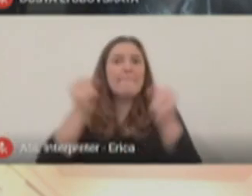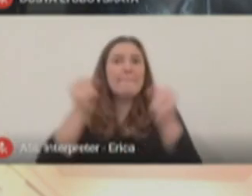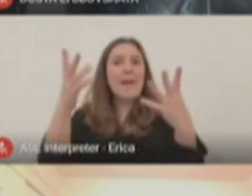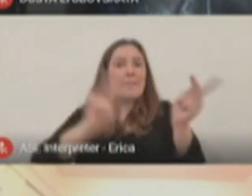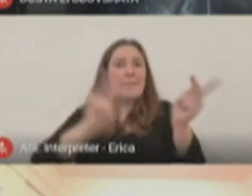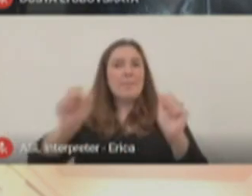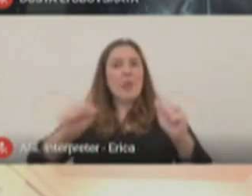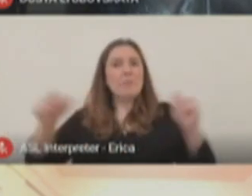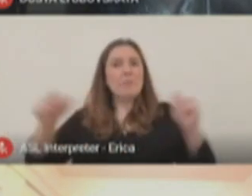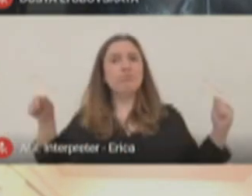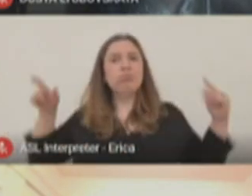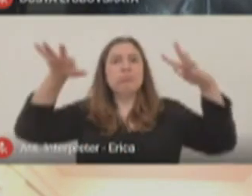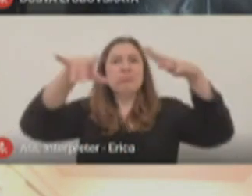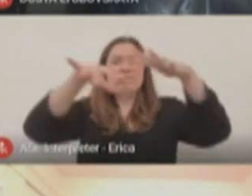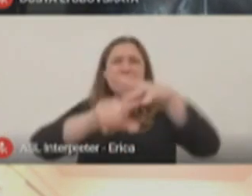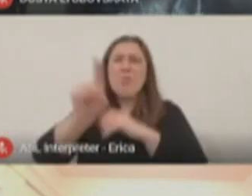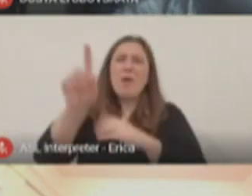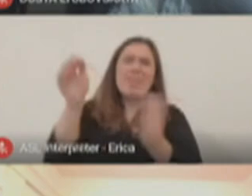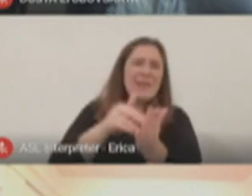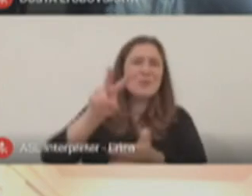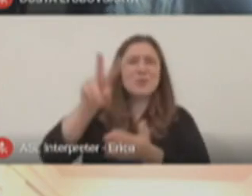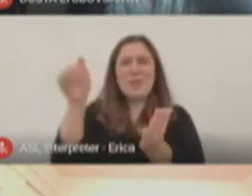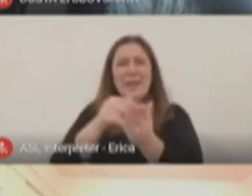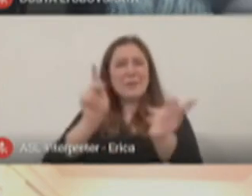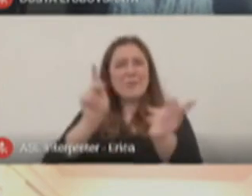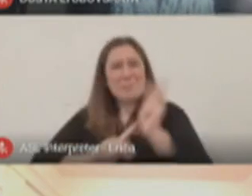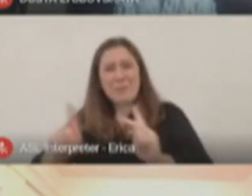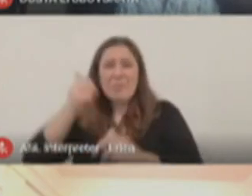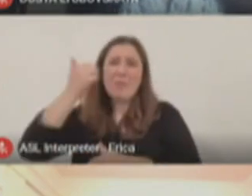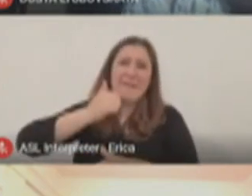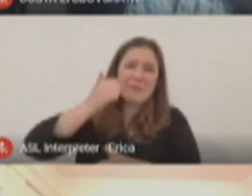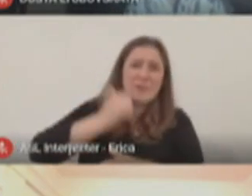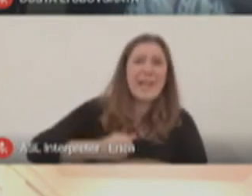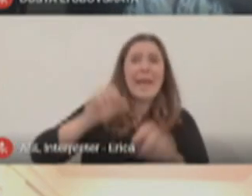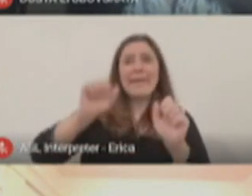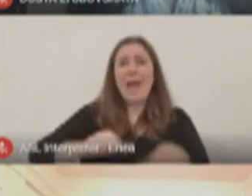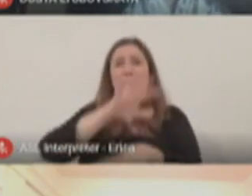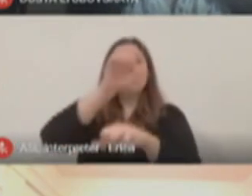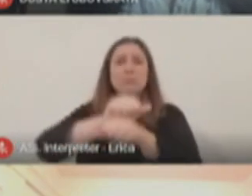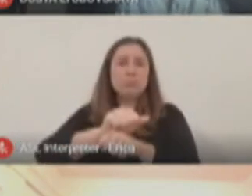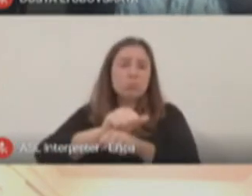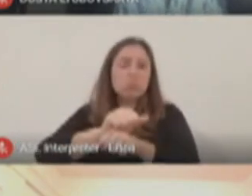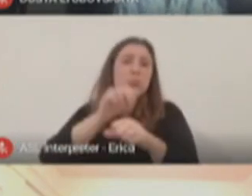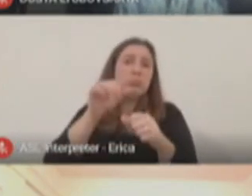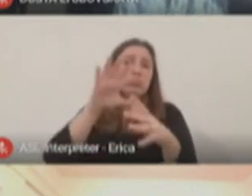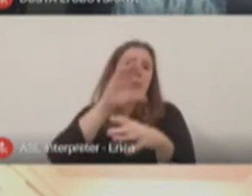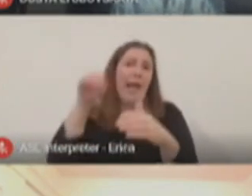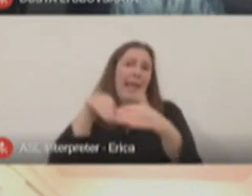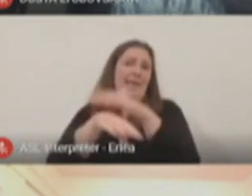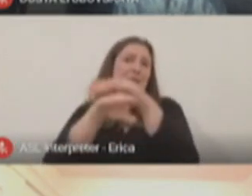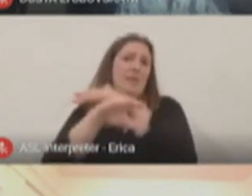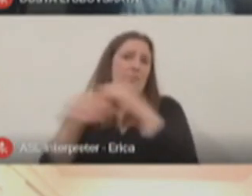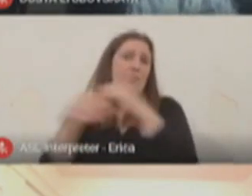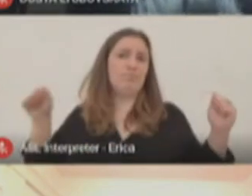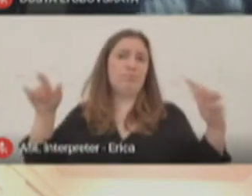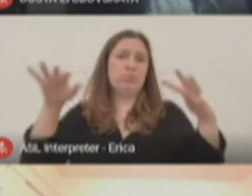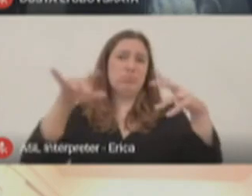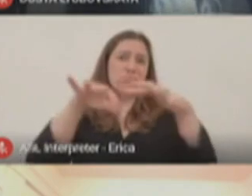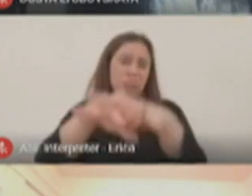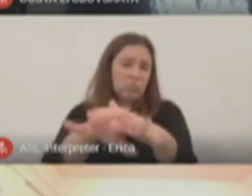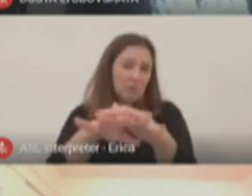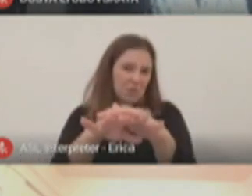are thousands of people get appointments at these vaccine sites every day, and they are vaccinating a lot